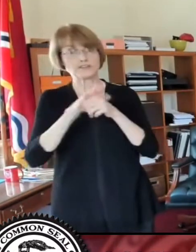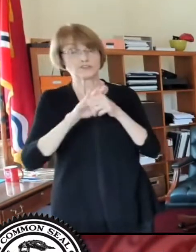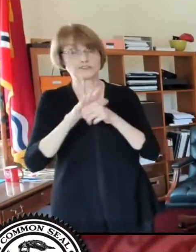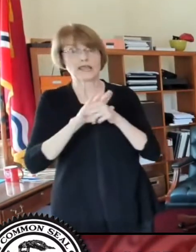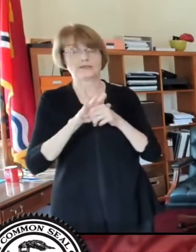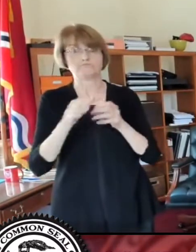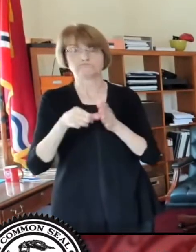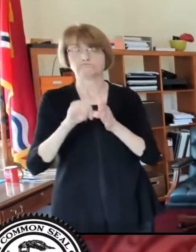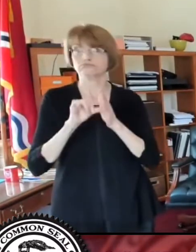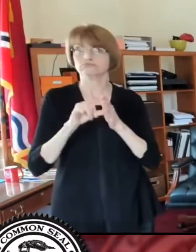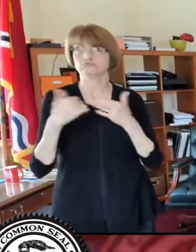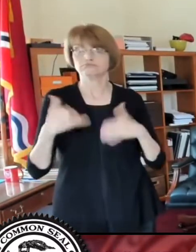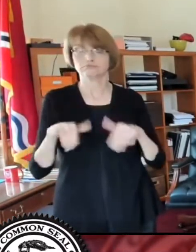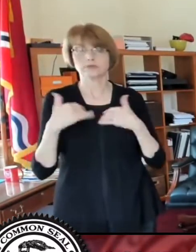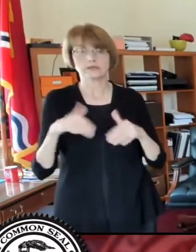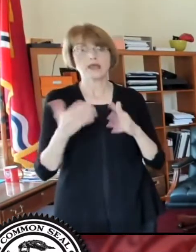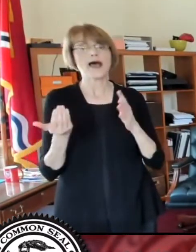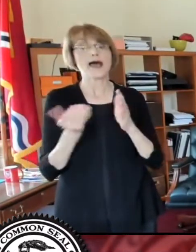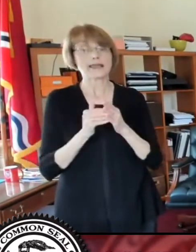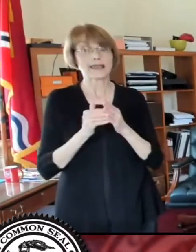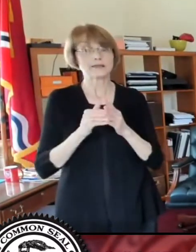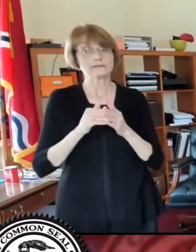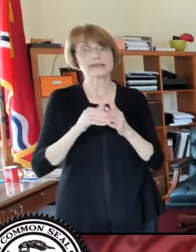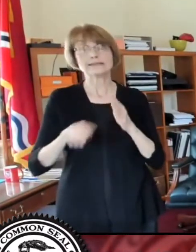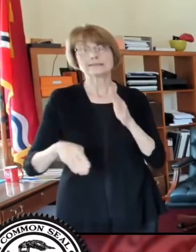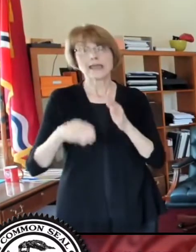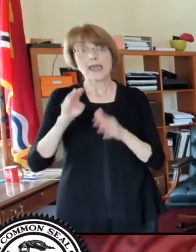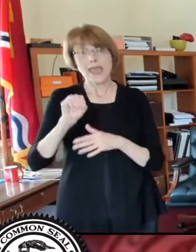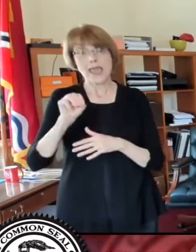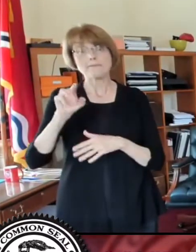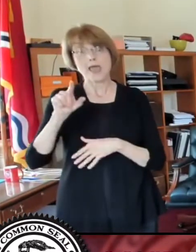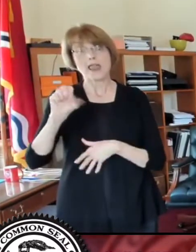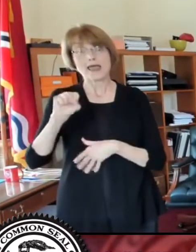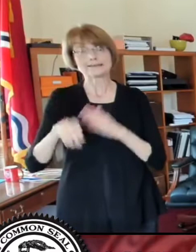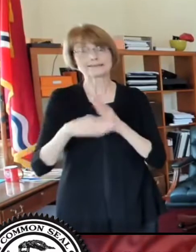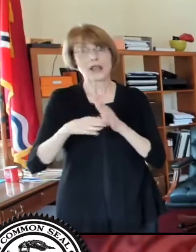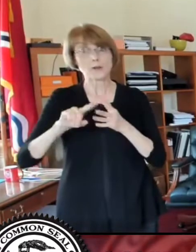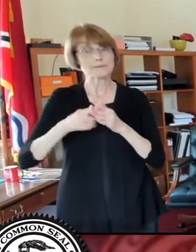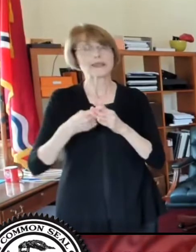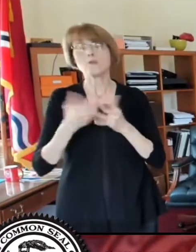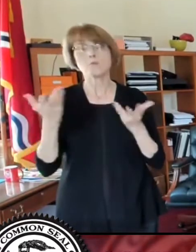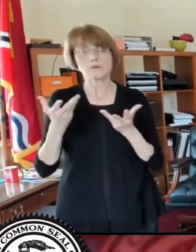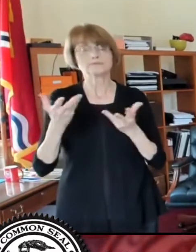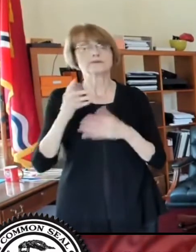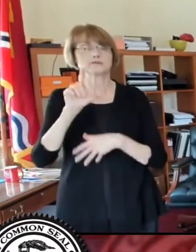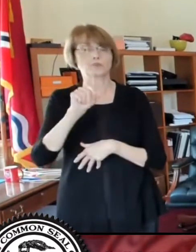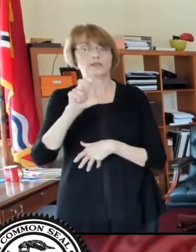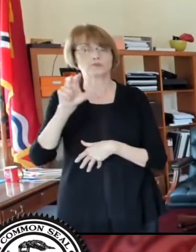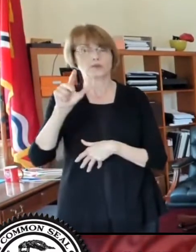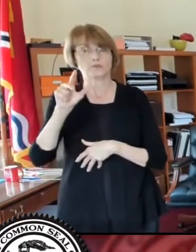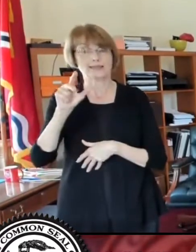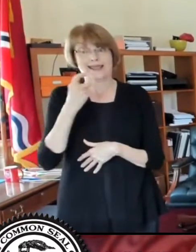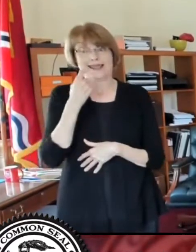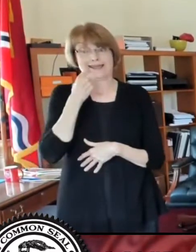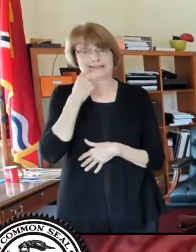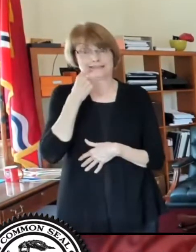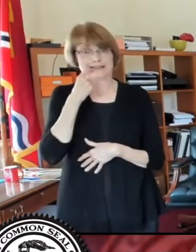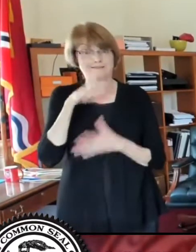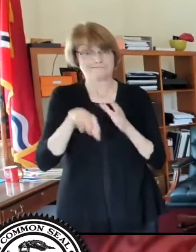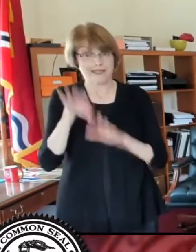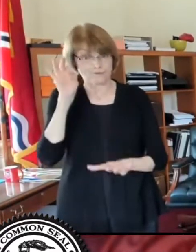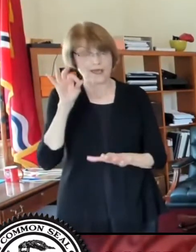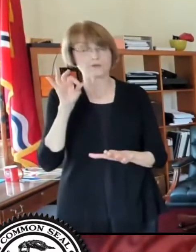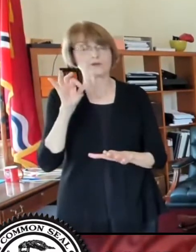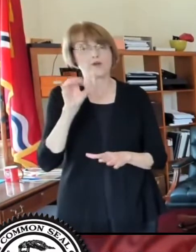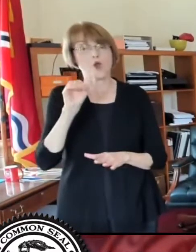So they will begin playing soccer in 2023. And I just learned a little while ago that